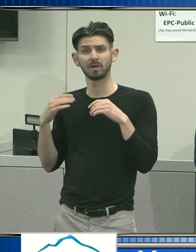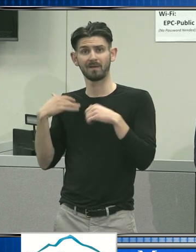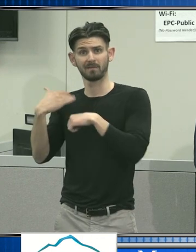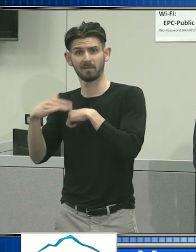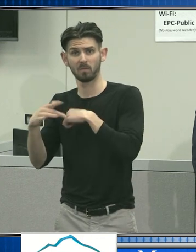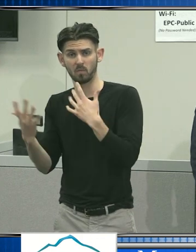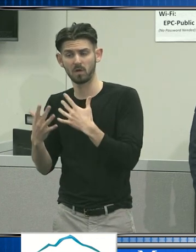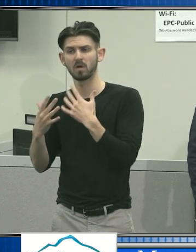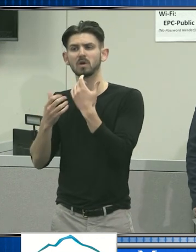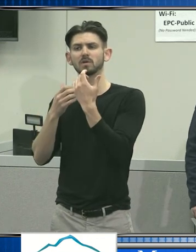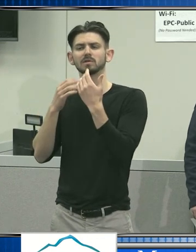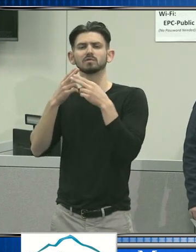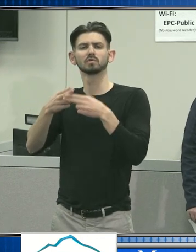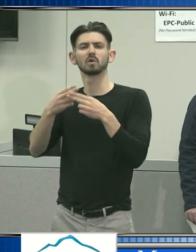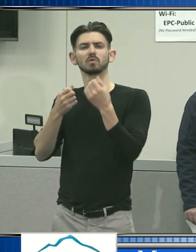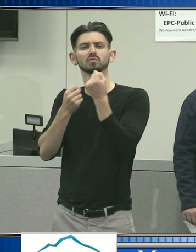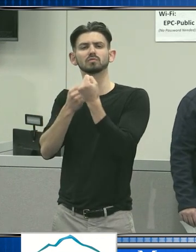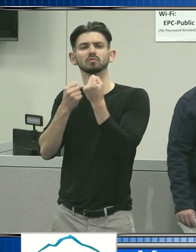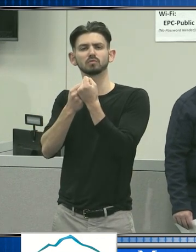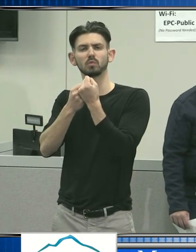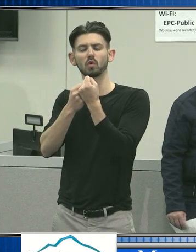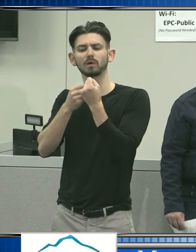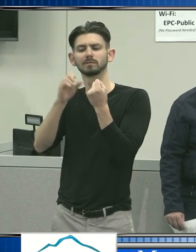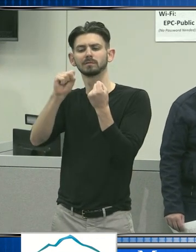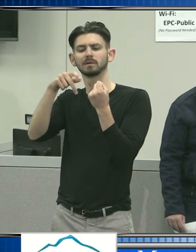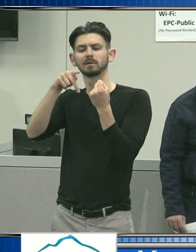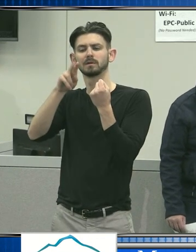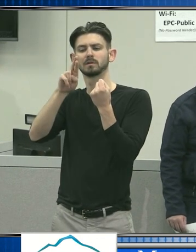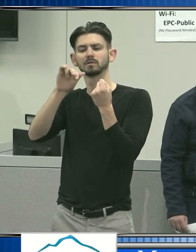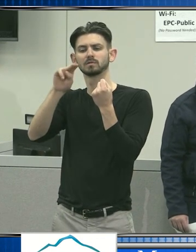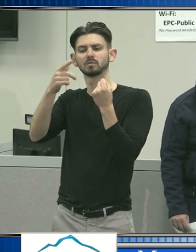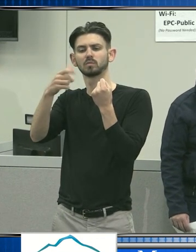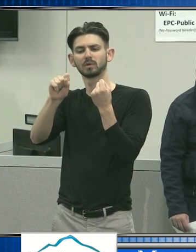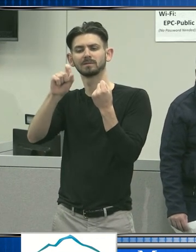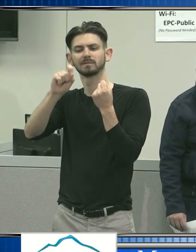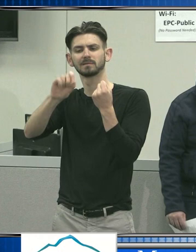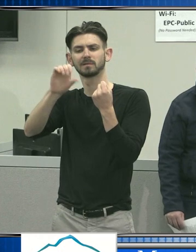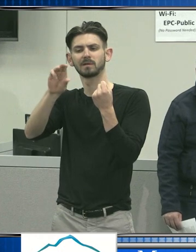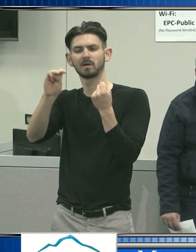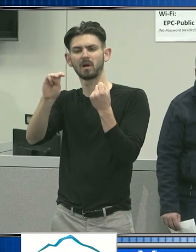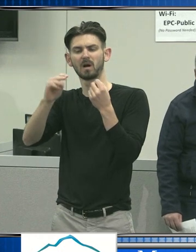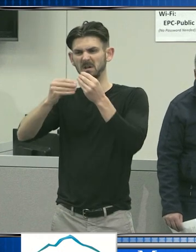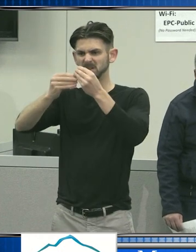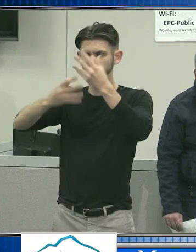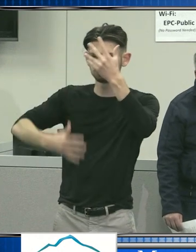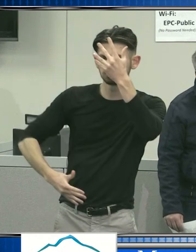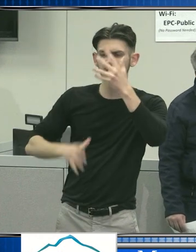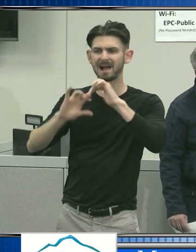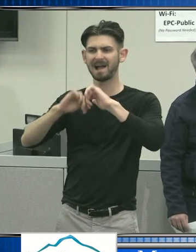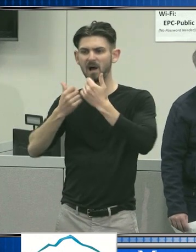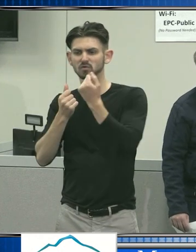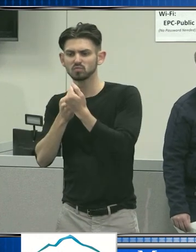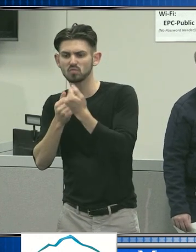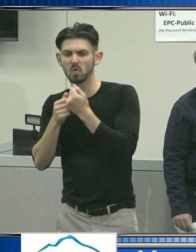supportthesprings.com, and it's going to give all kinds of ideas for supporting the local economy, and that's